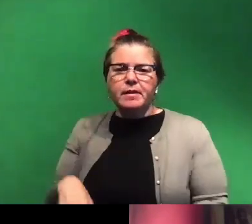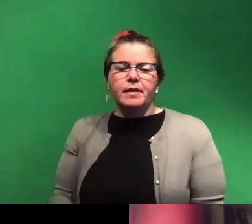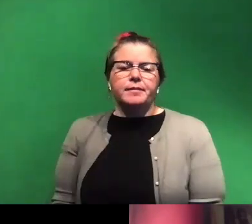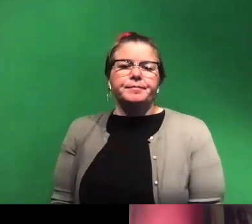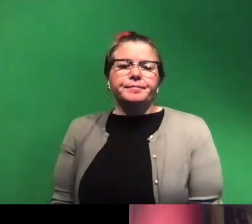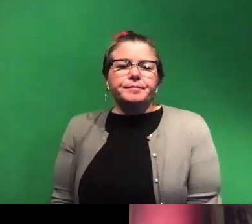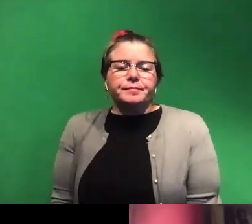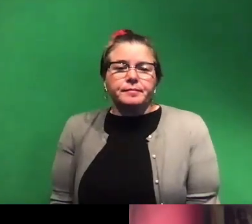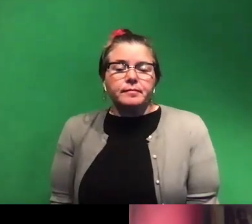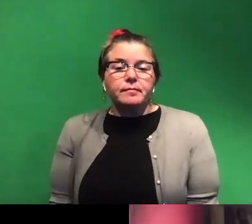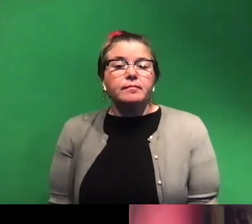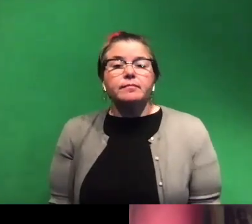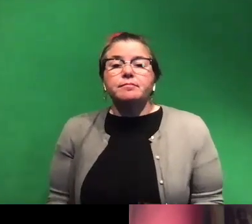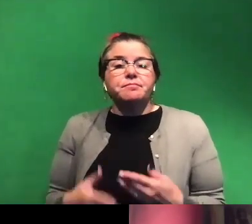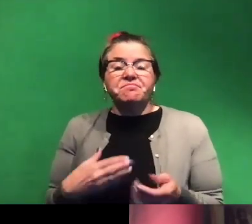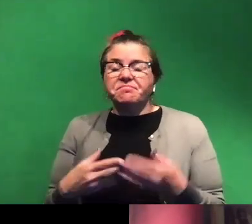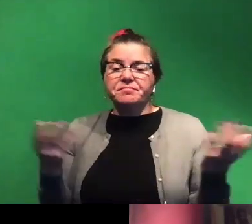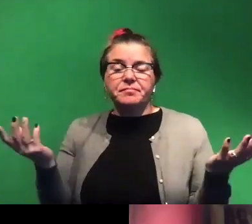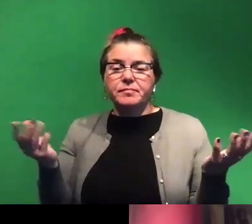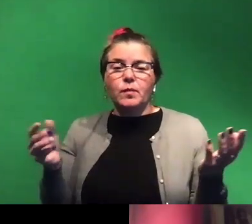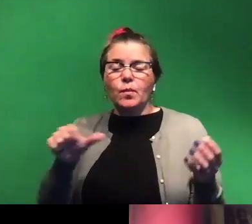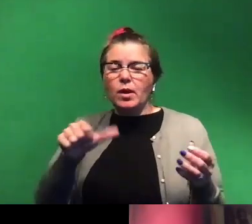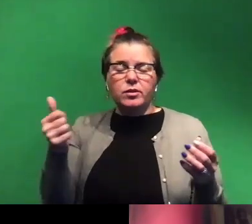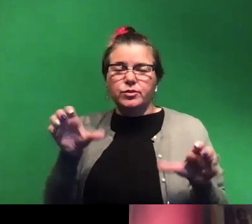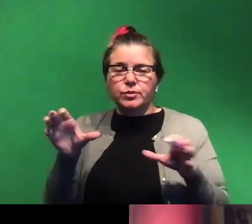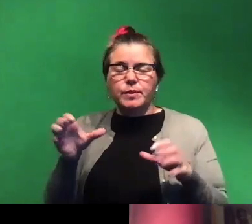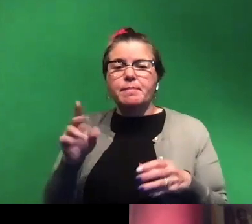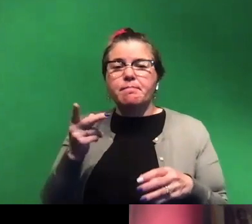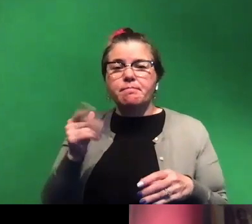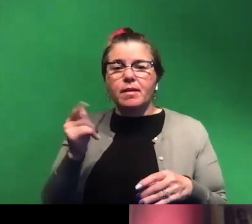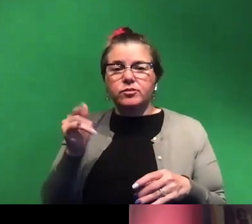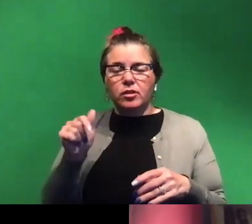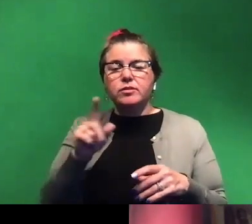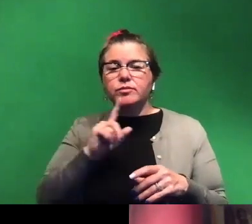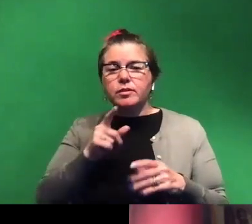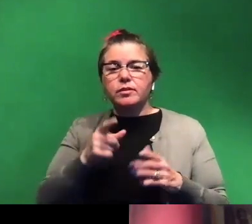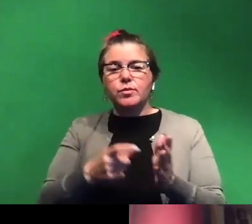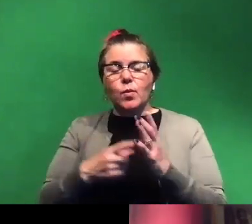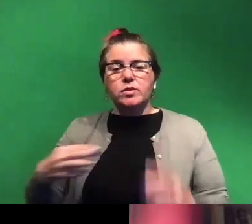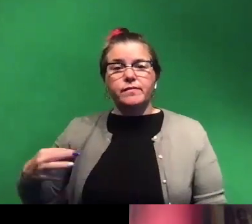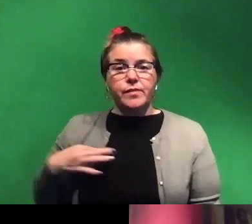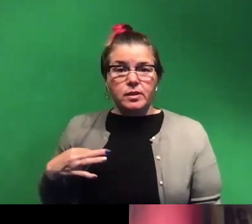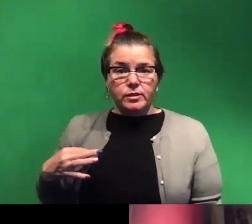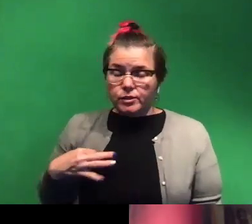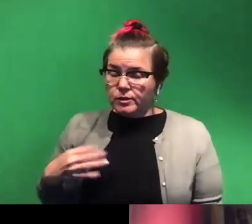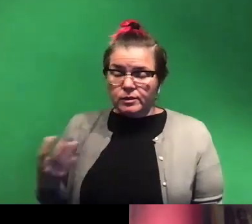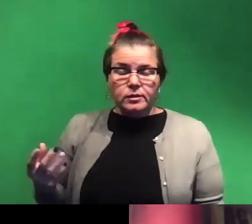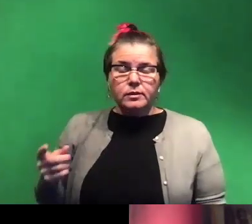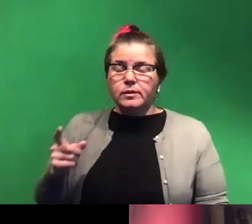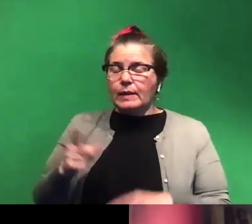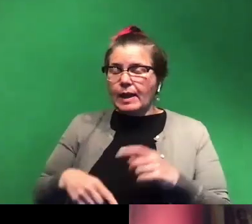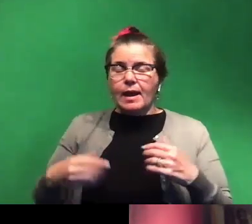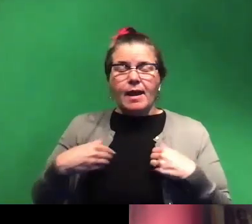training, or even just no matter what else you're doing, paleontology really requires volunteers. Like, we would not have the field that we